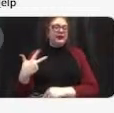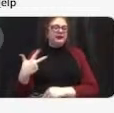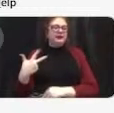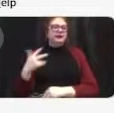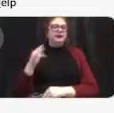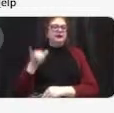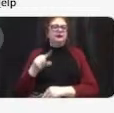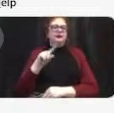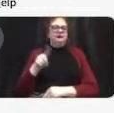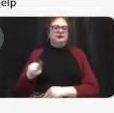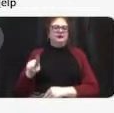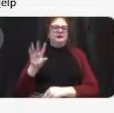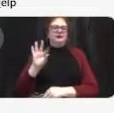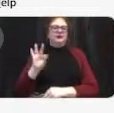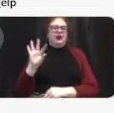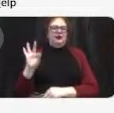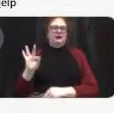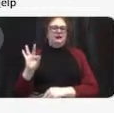that is